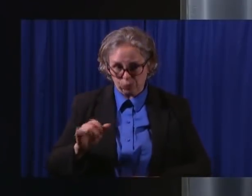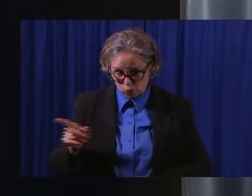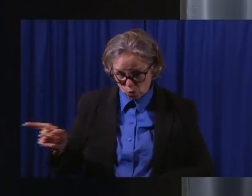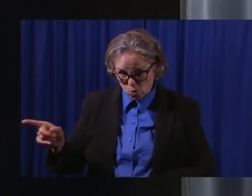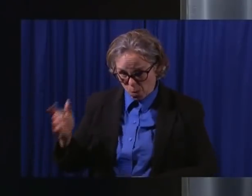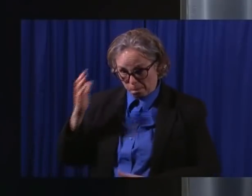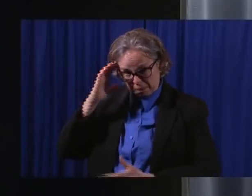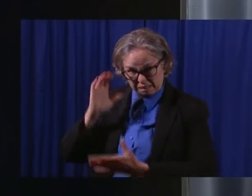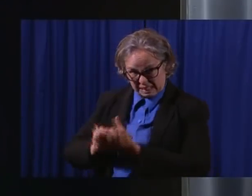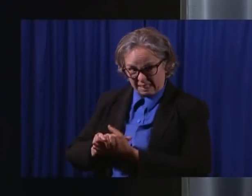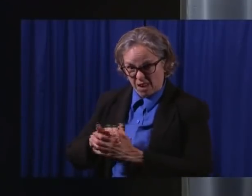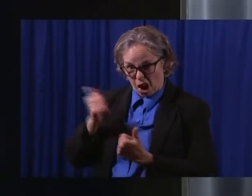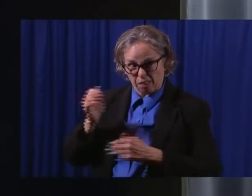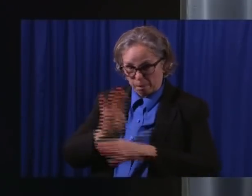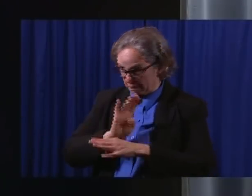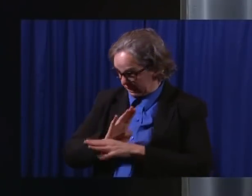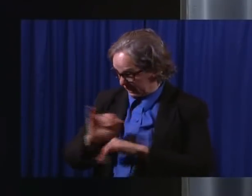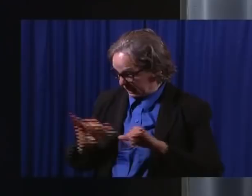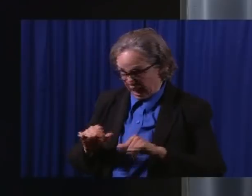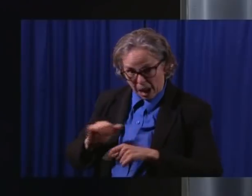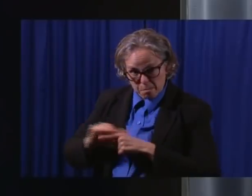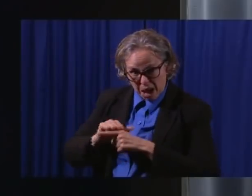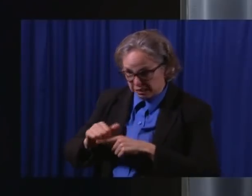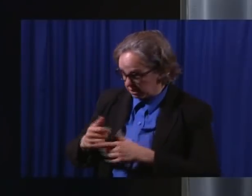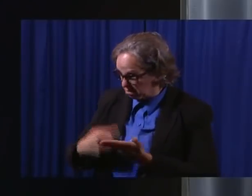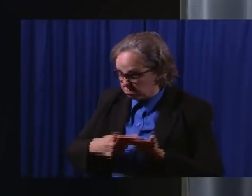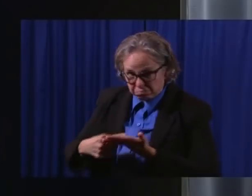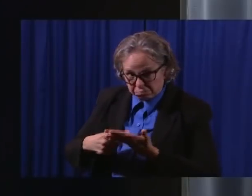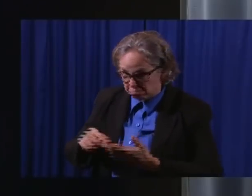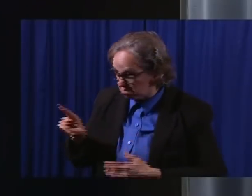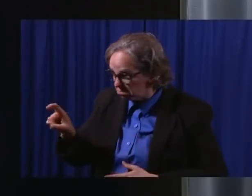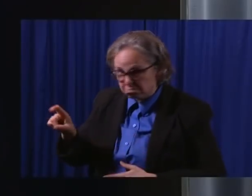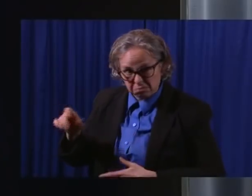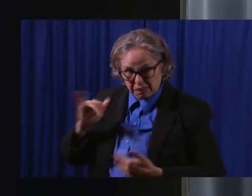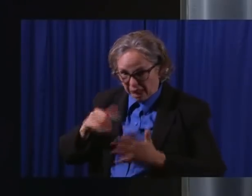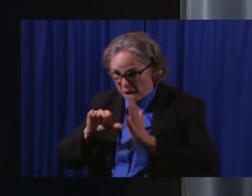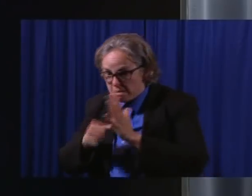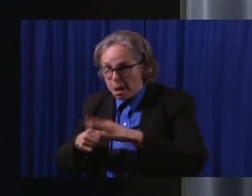are having those conversations with their employees to emphasize that importance?